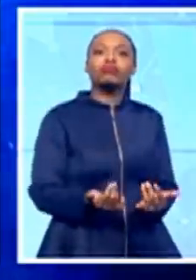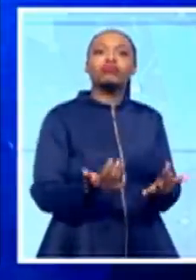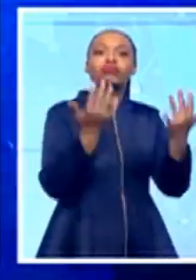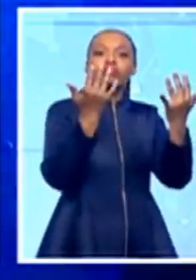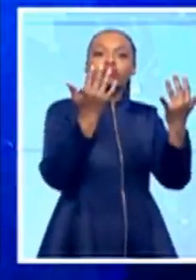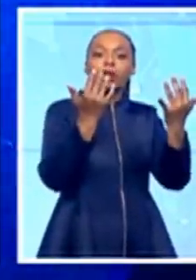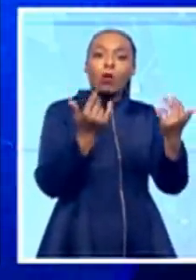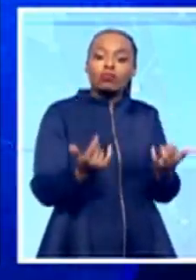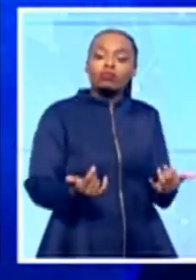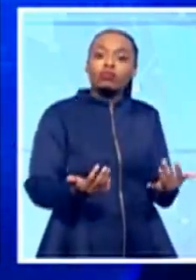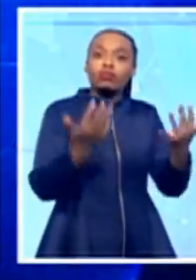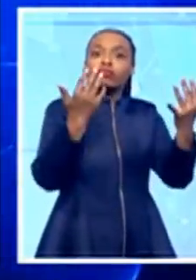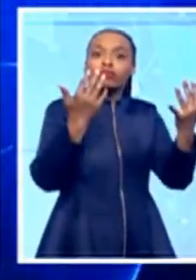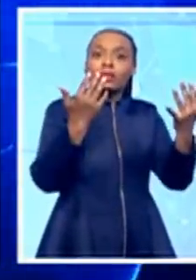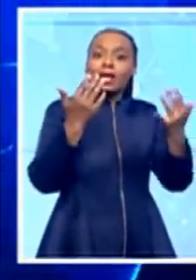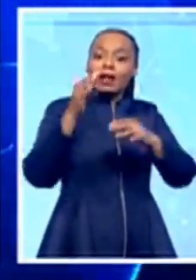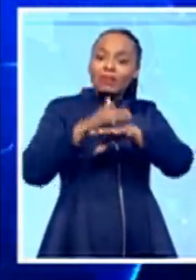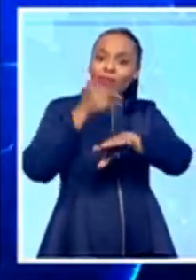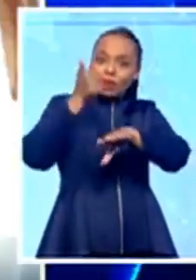that?